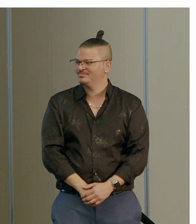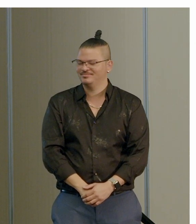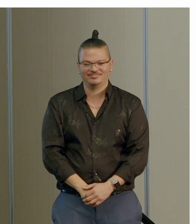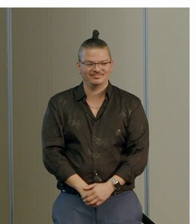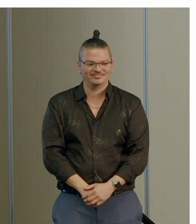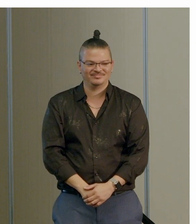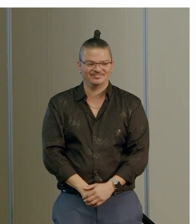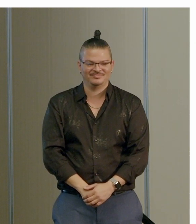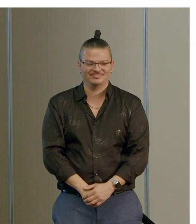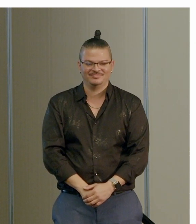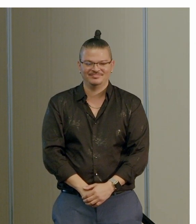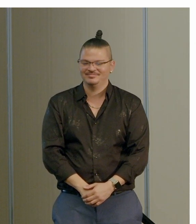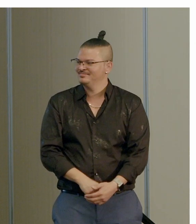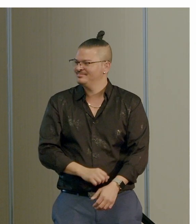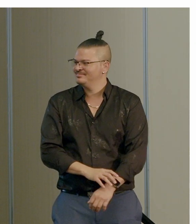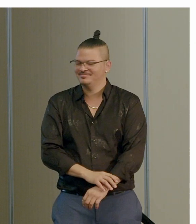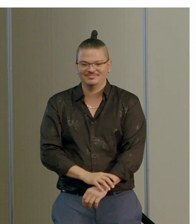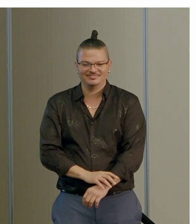Issues with the headshot.